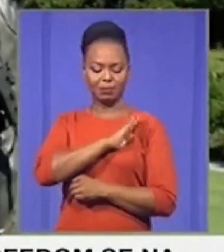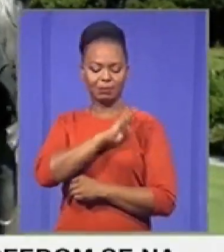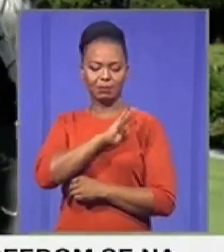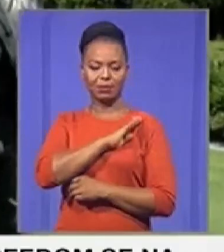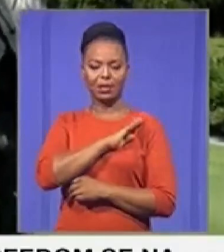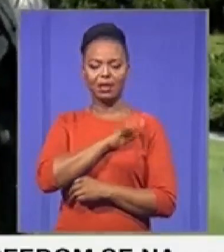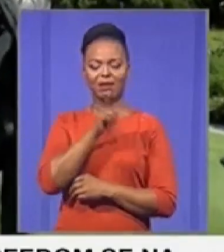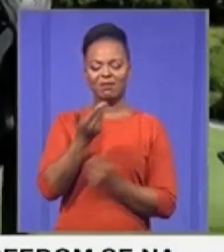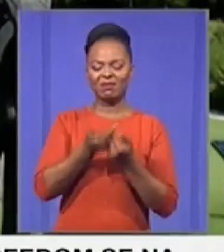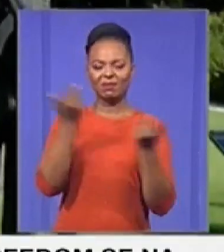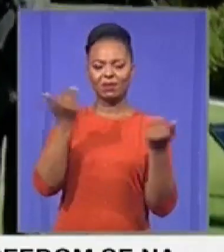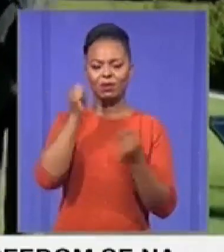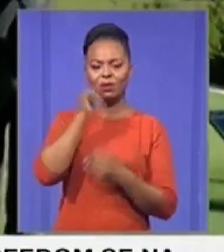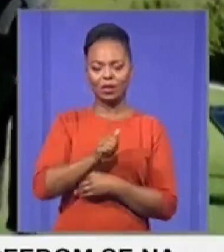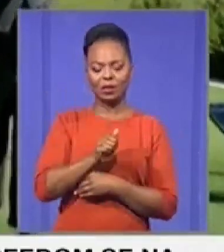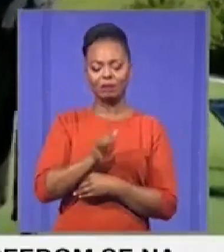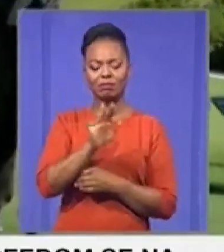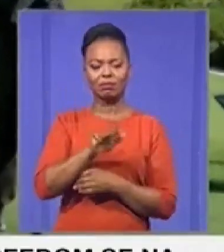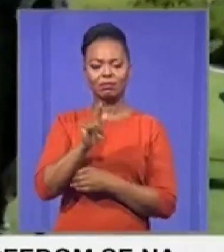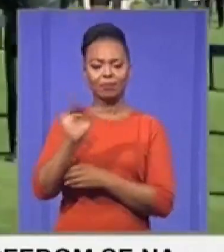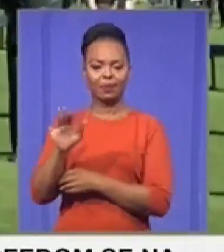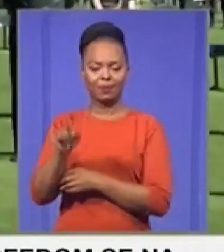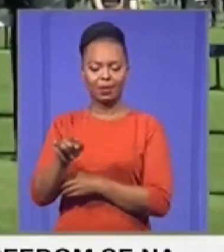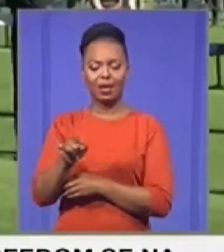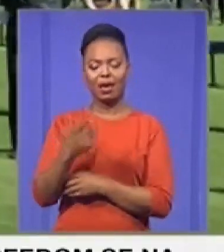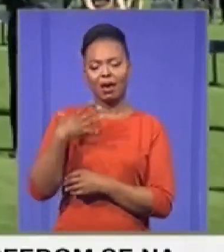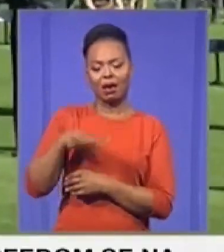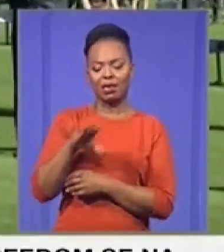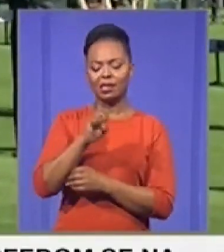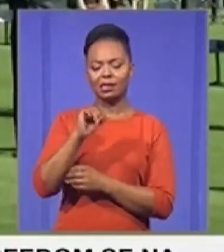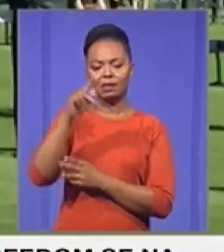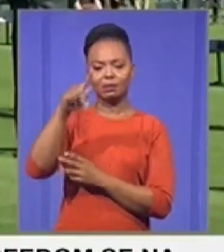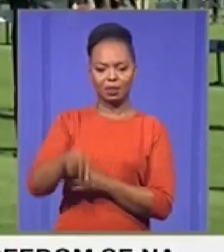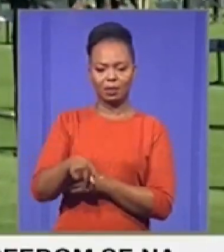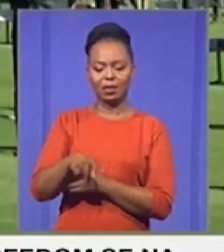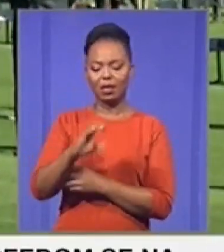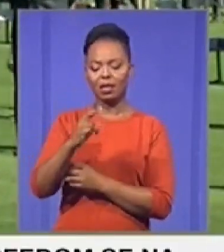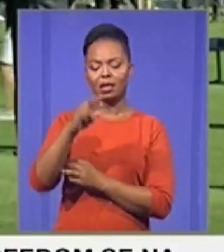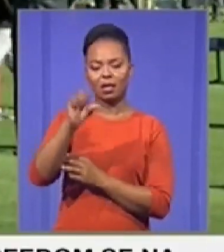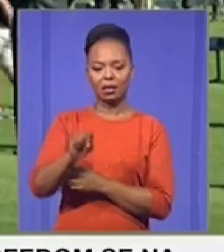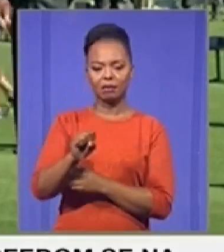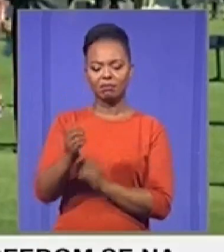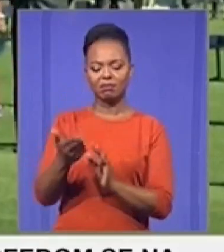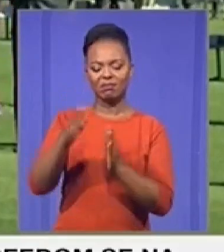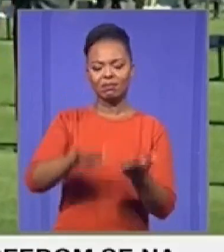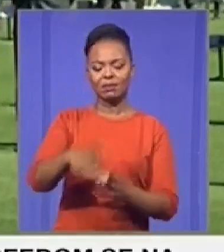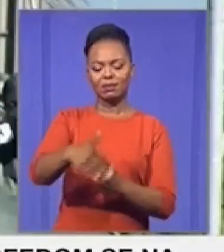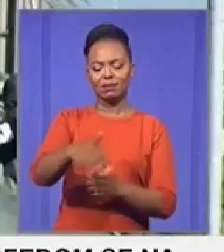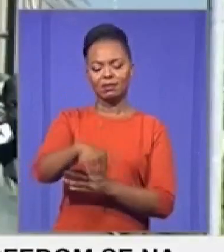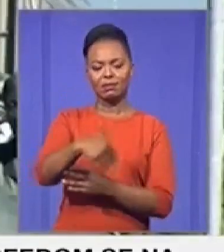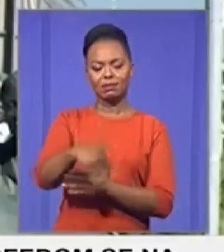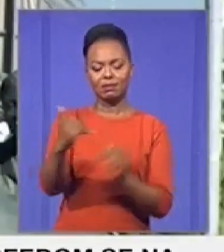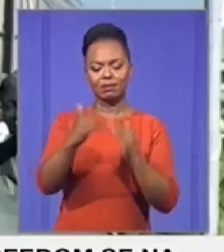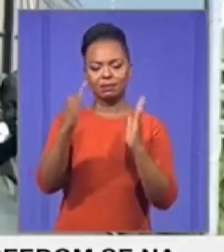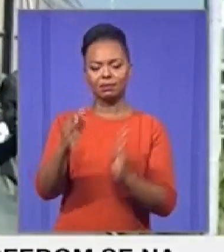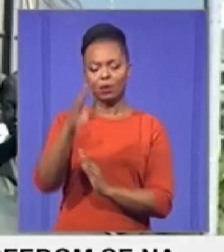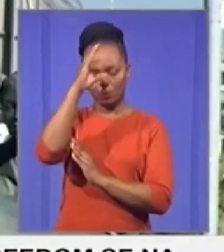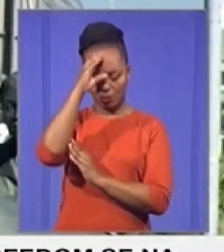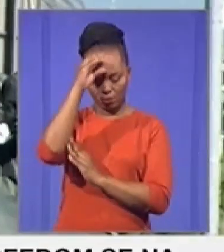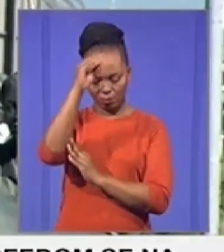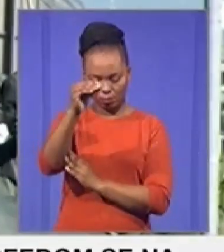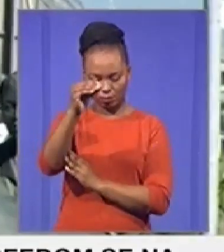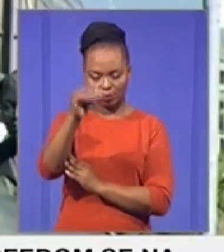mmuso wa kgethollo ka 1979. Moetapele wa SACP Chris Hani o ile a bolaelwa ka ntle ho hahae Boksburg ka la